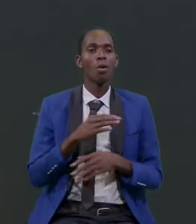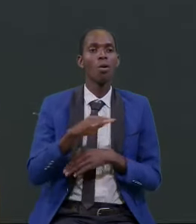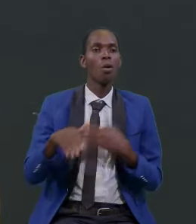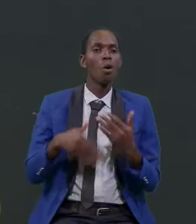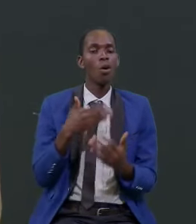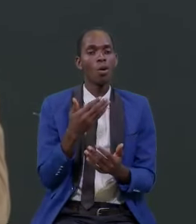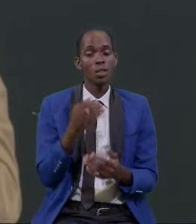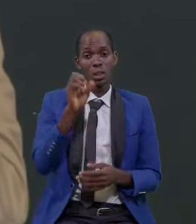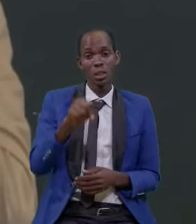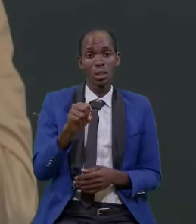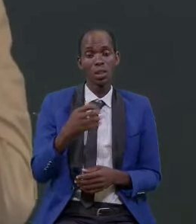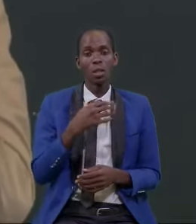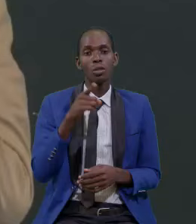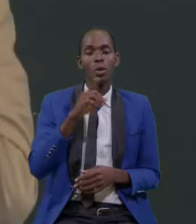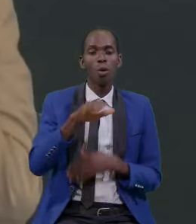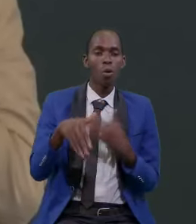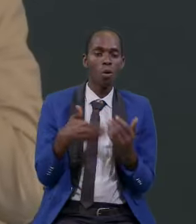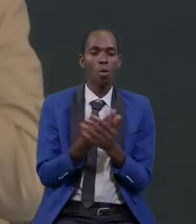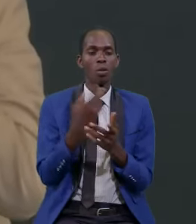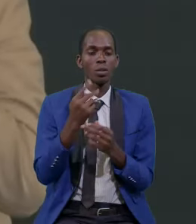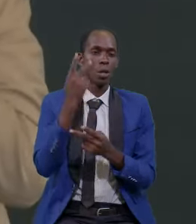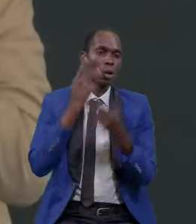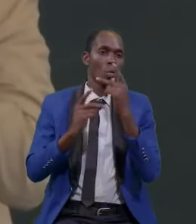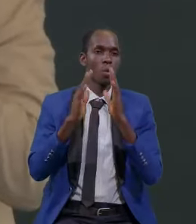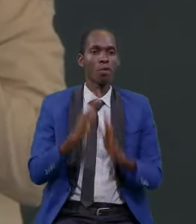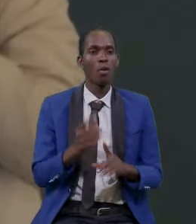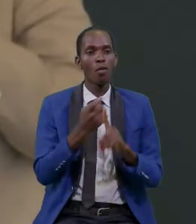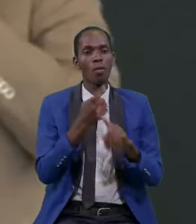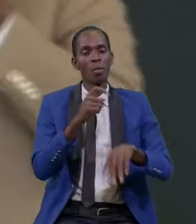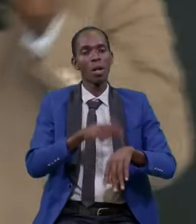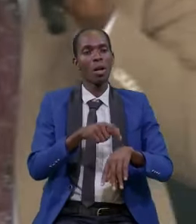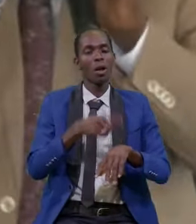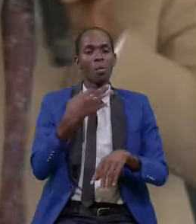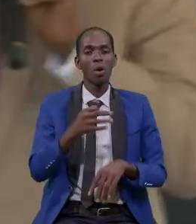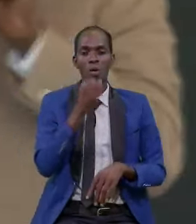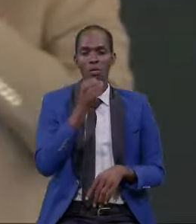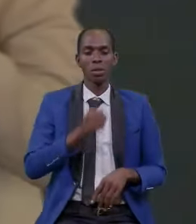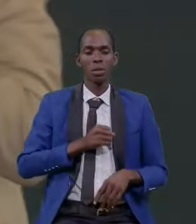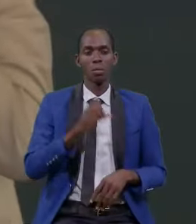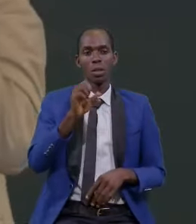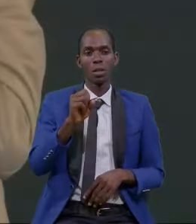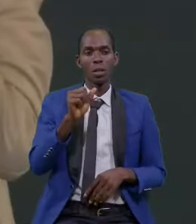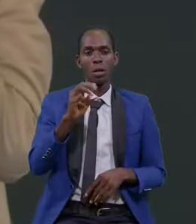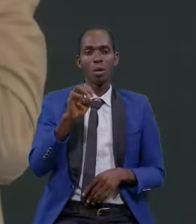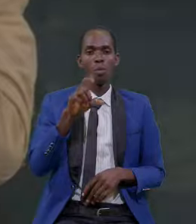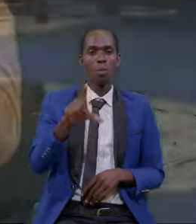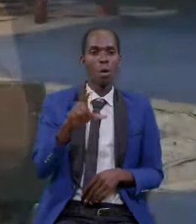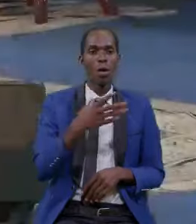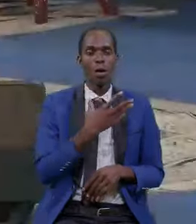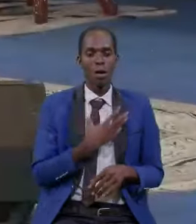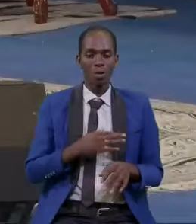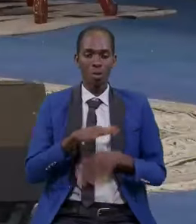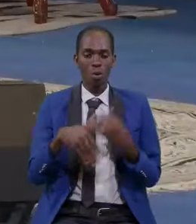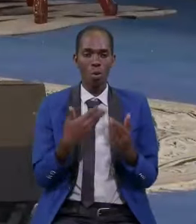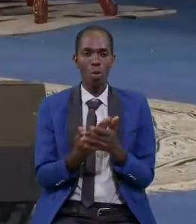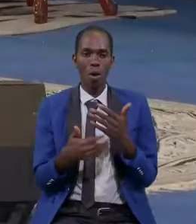the prophets from Samuel and those that follow after, as